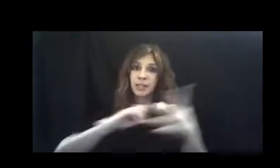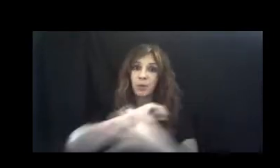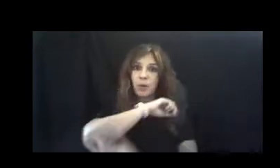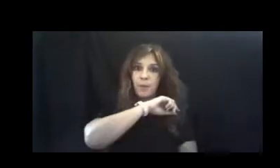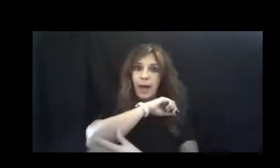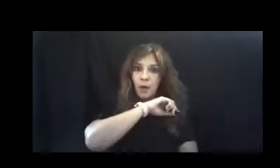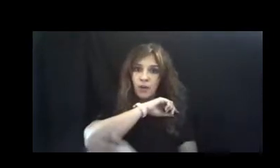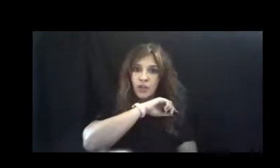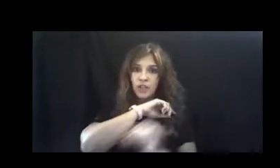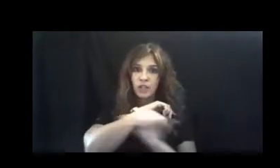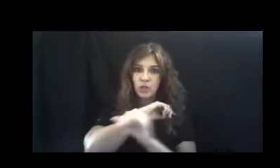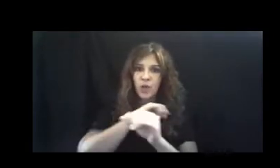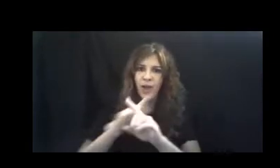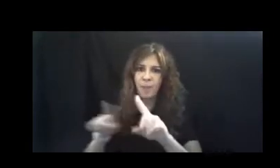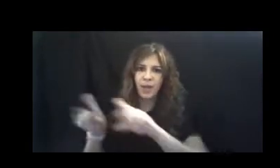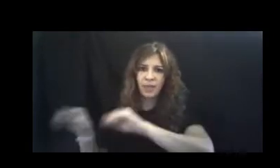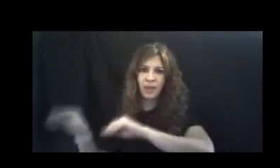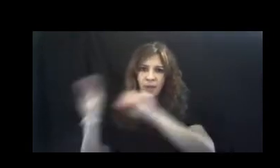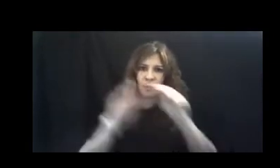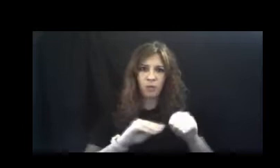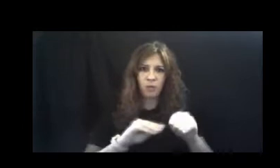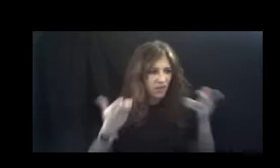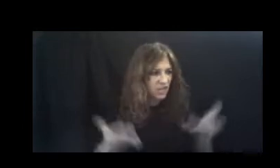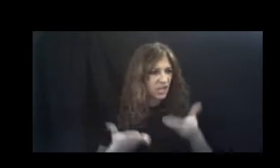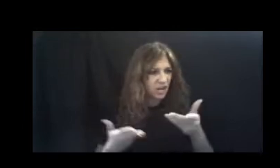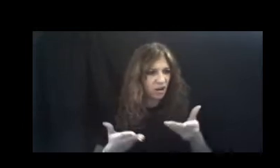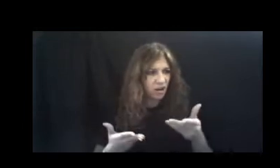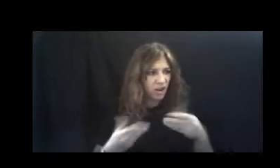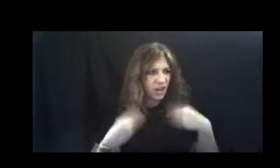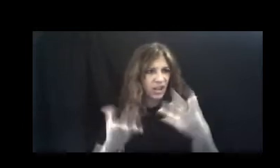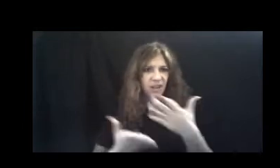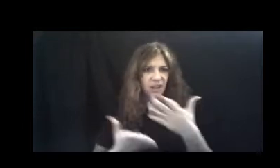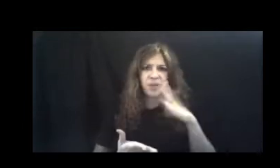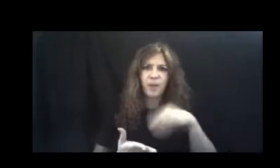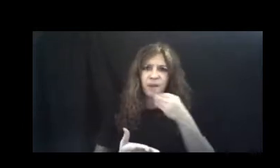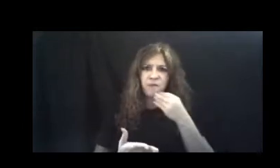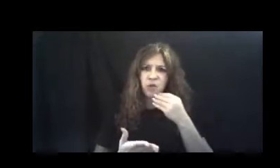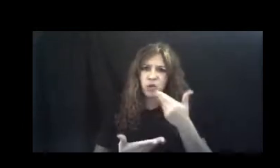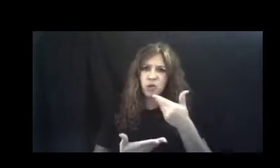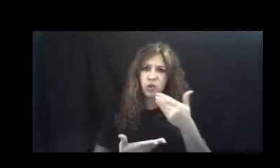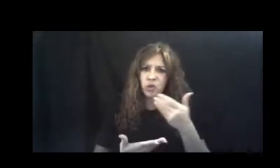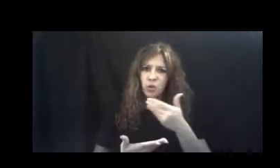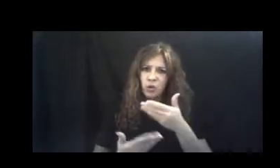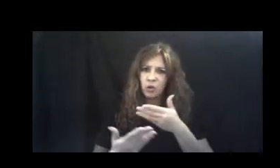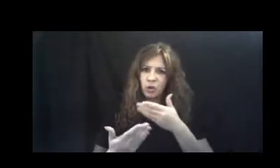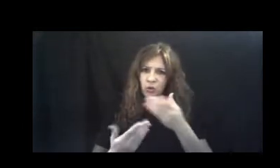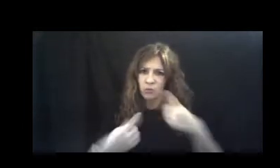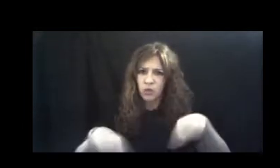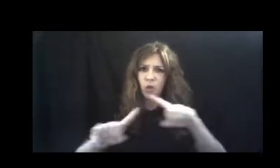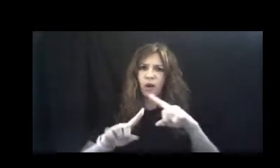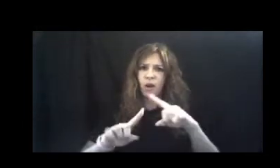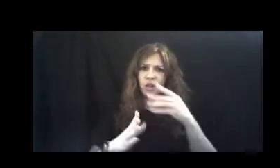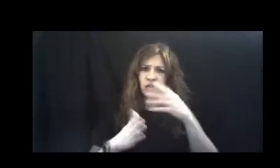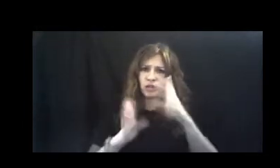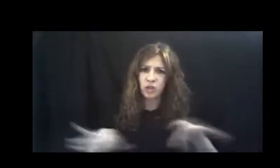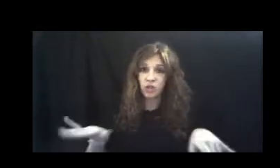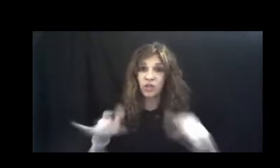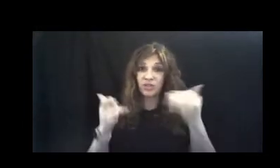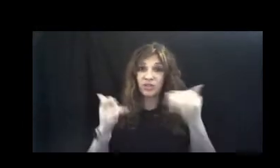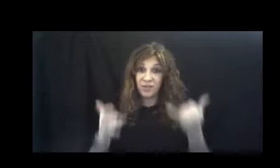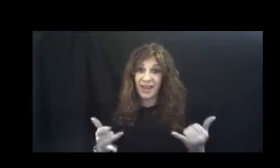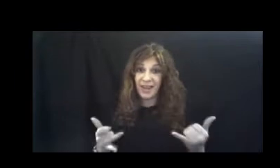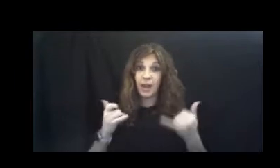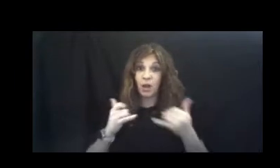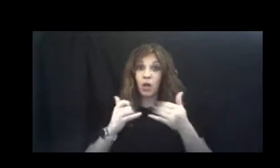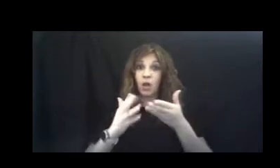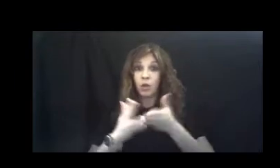same thing, but they come here and give it to our kids. So through our food campaign, we're bridging that gap.